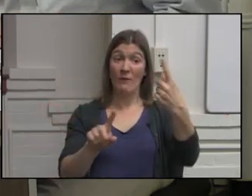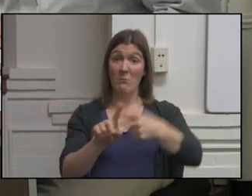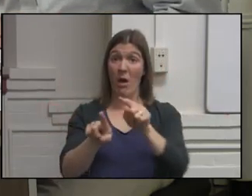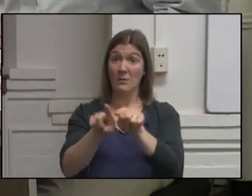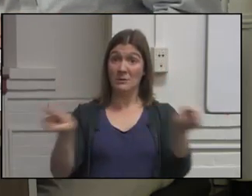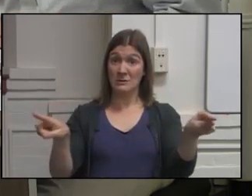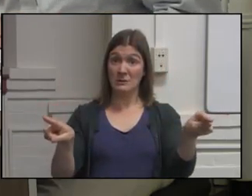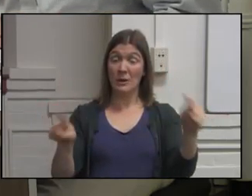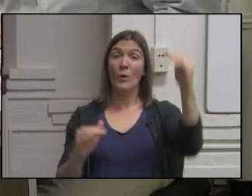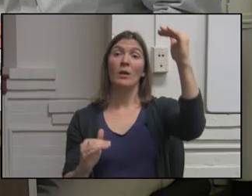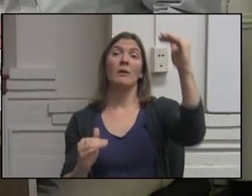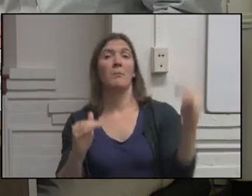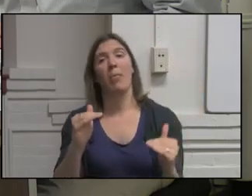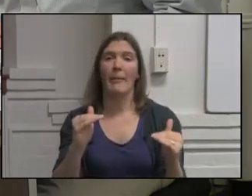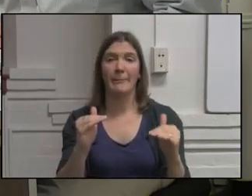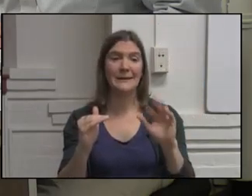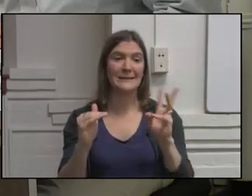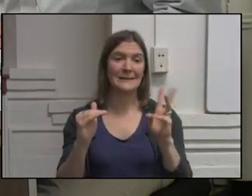the utility fund down to